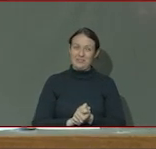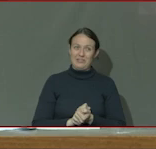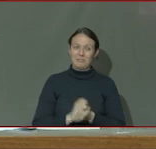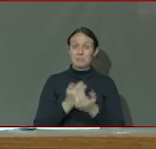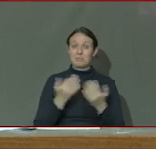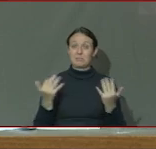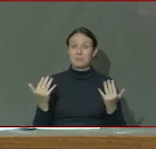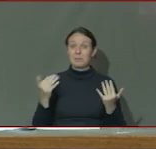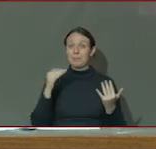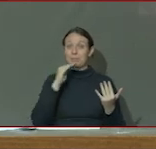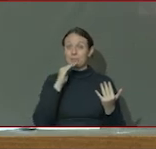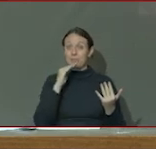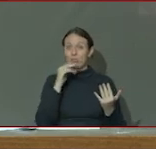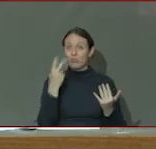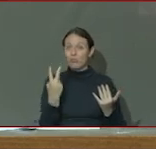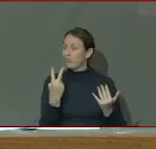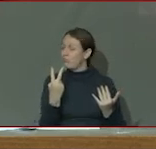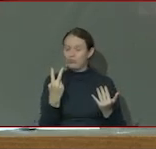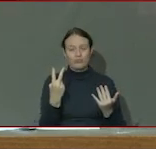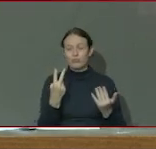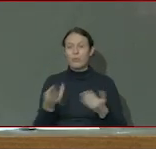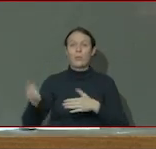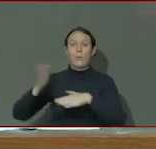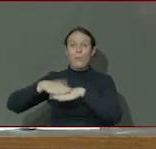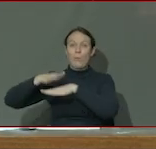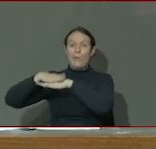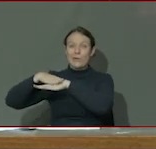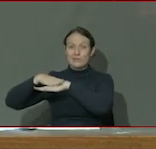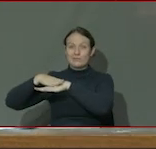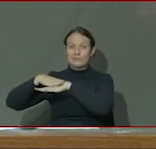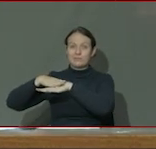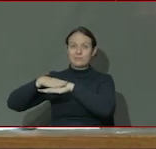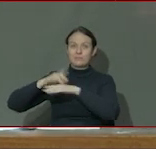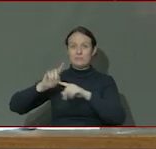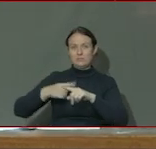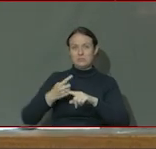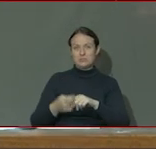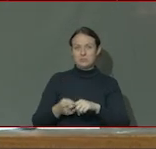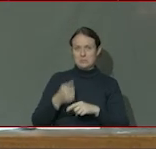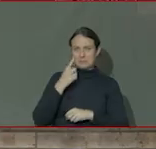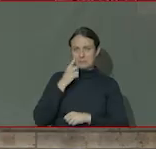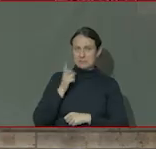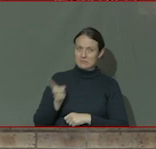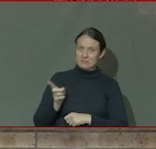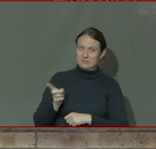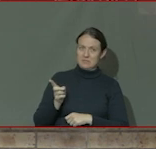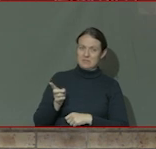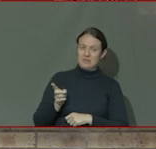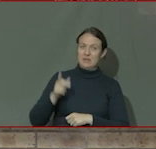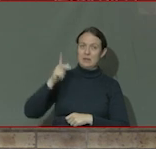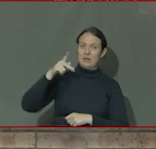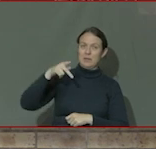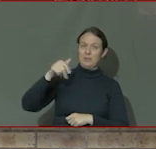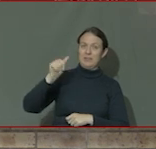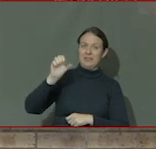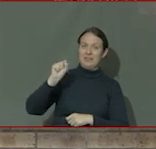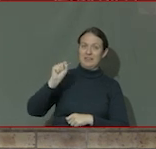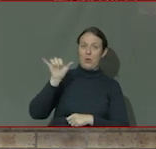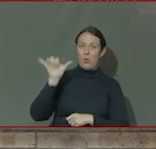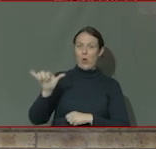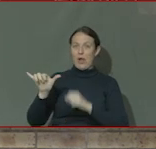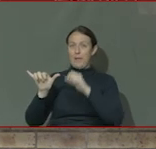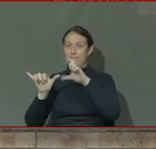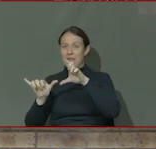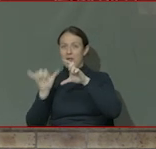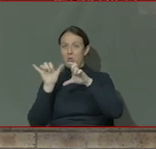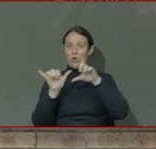Multiple means more than two. Like if you look at the alleles here, for P's it can be capital Y or small y.